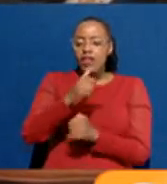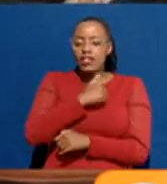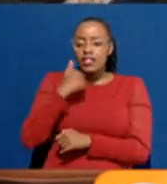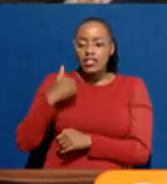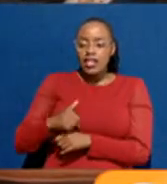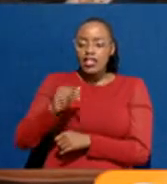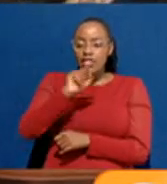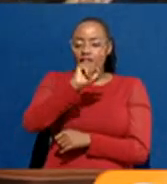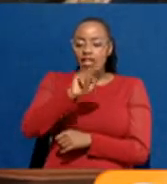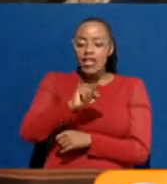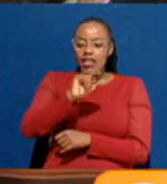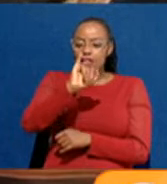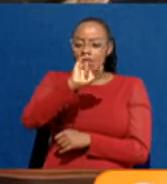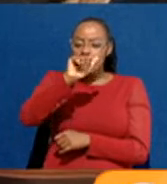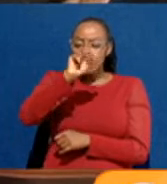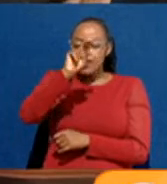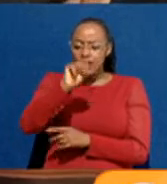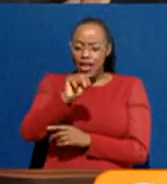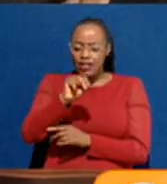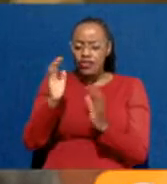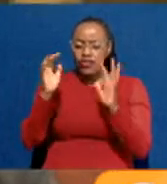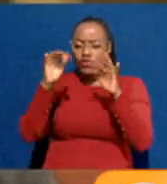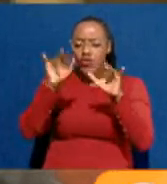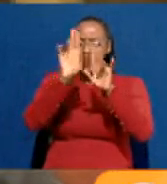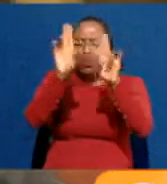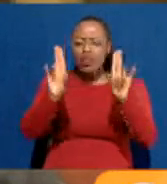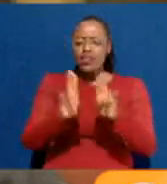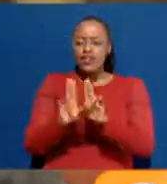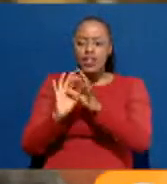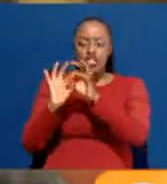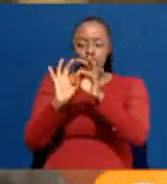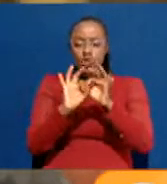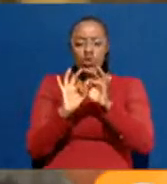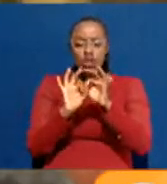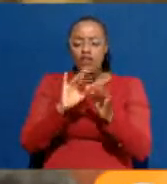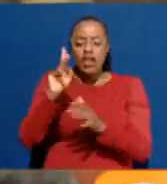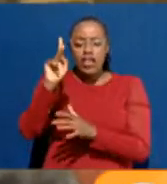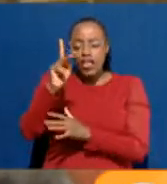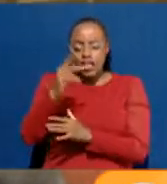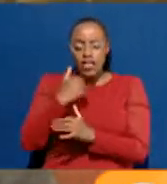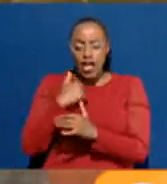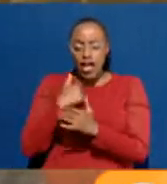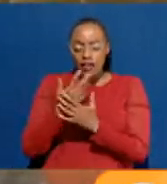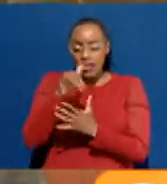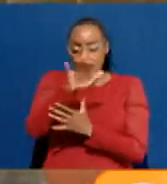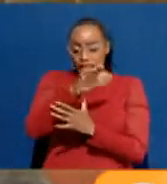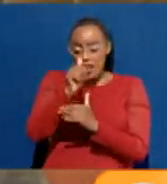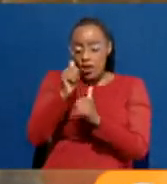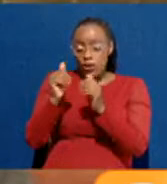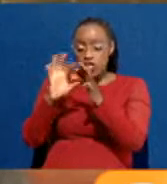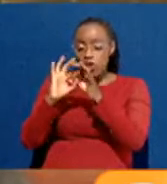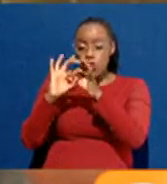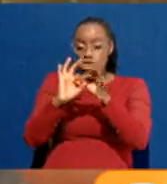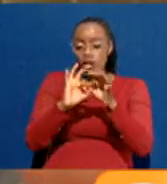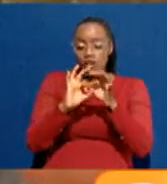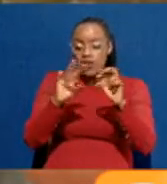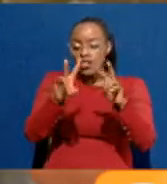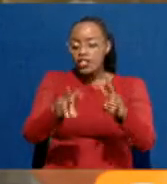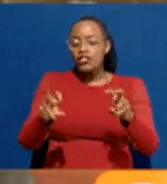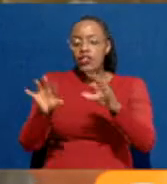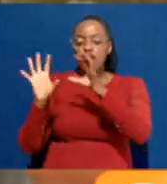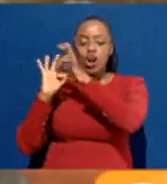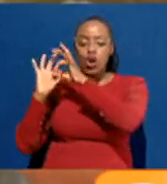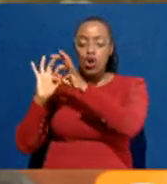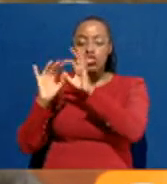Ziyang Trans-Himalaya Forum for International Cooperation, Kenya firmed up the areas of cooperation in exploring